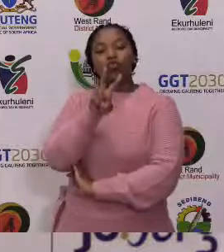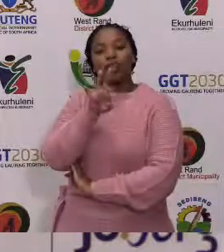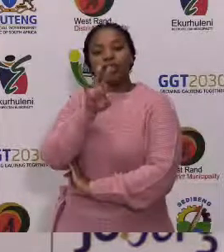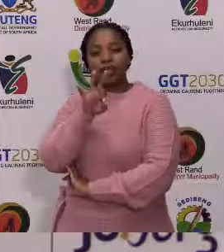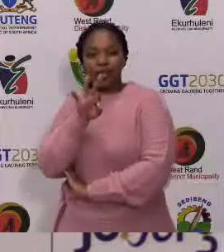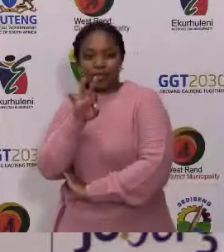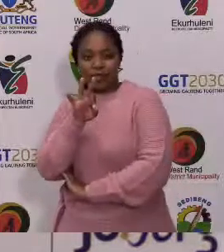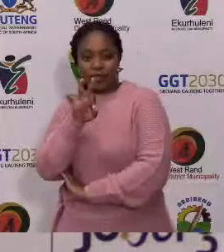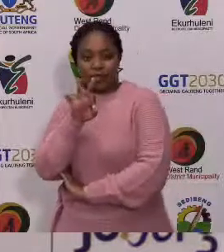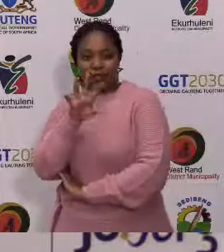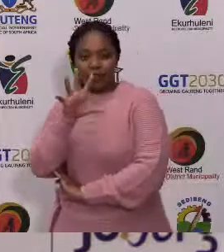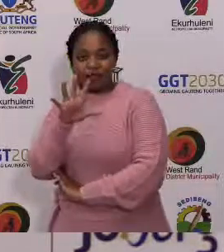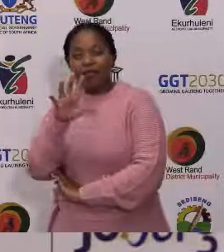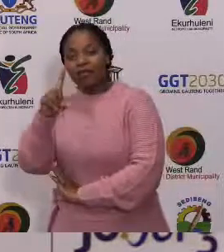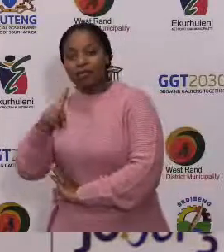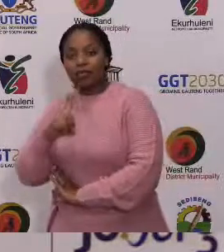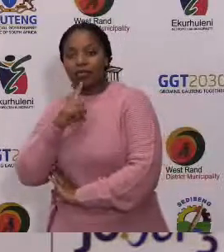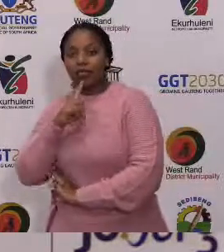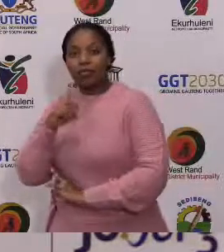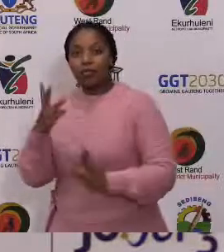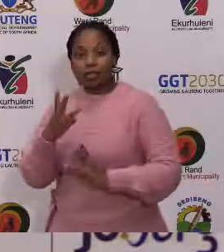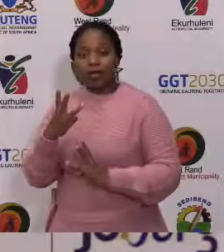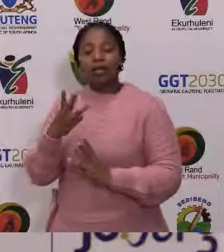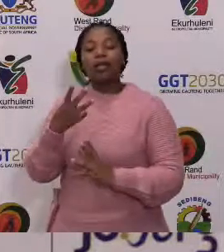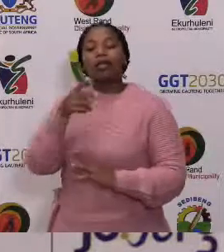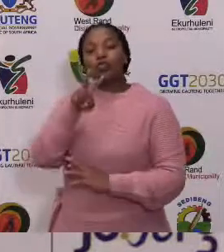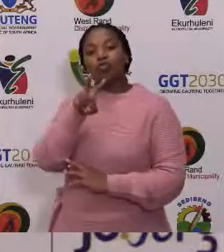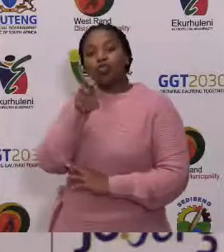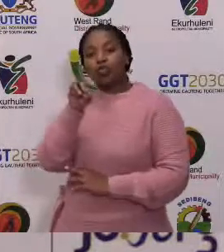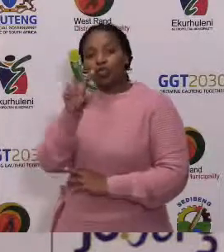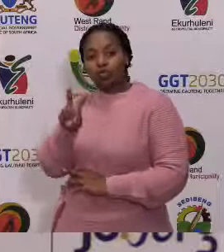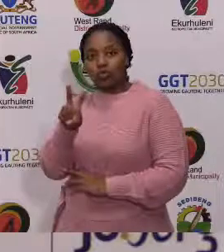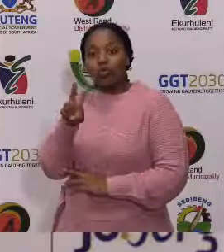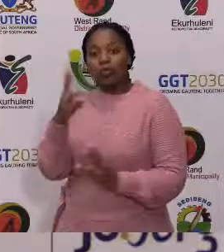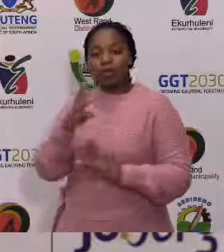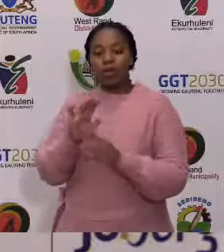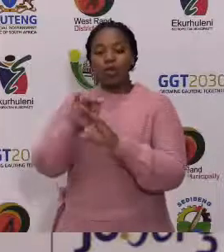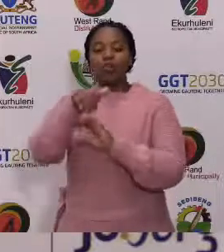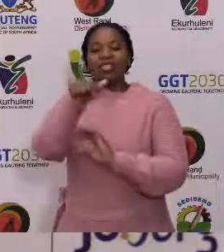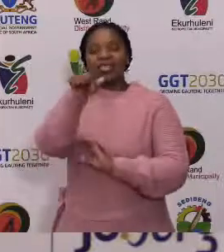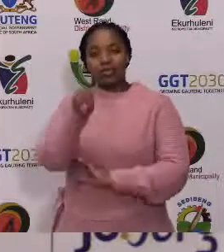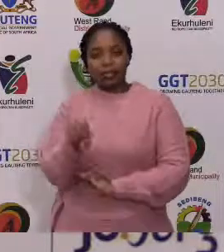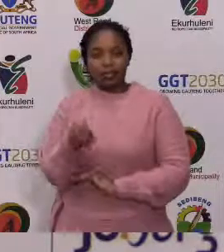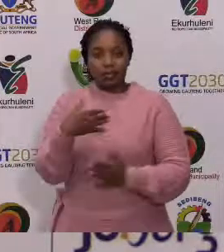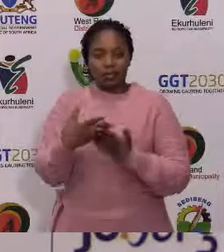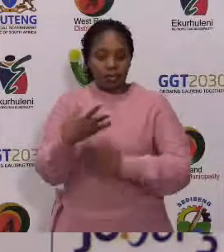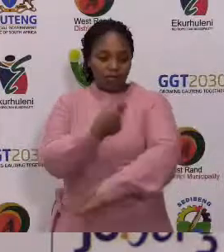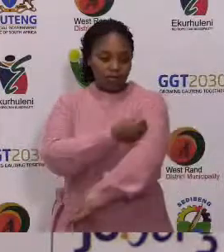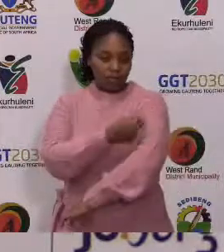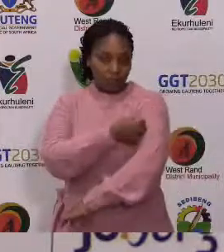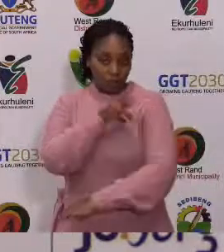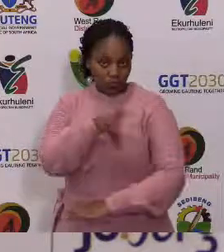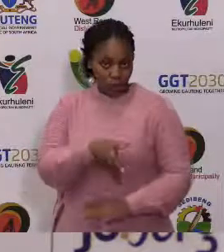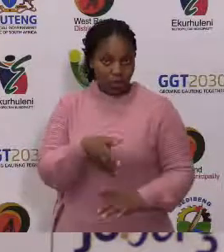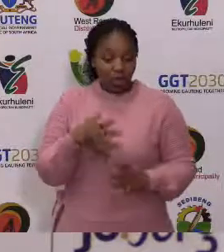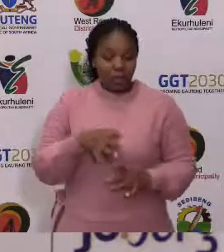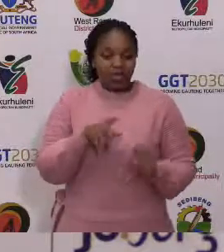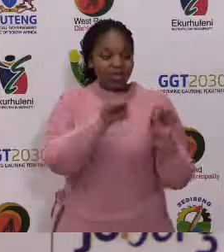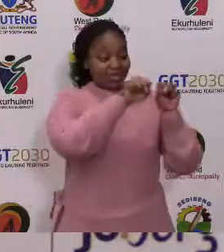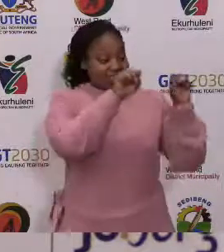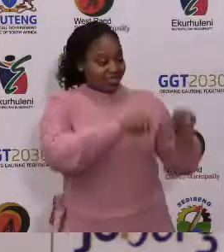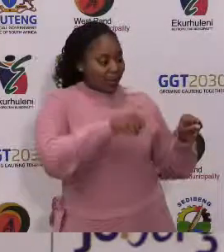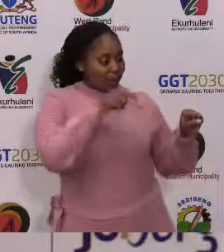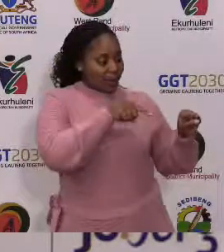235,202 persons that are over the age of 60 on the EVDS system. What we would like the system to do is for